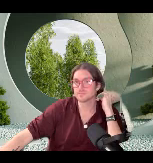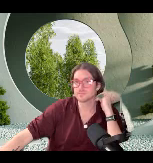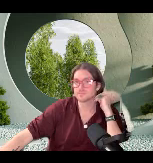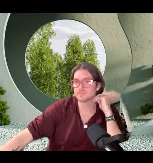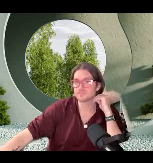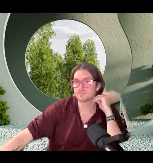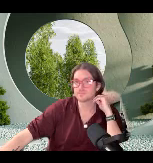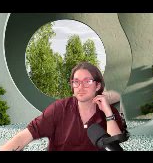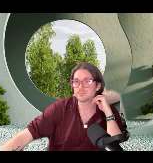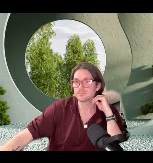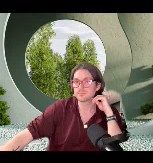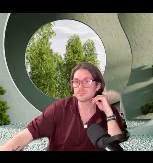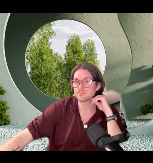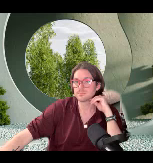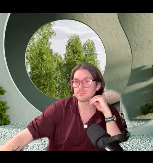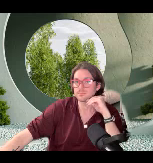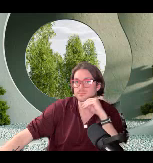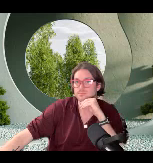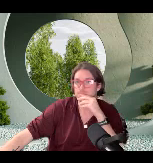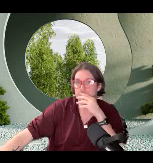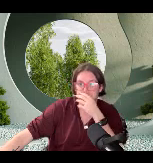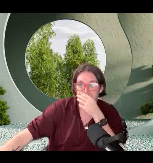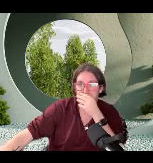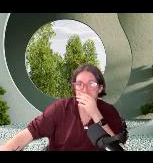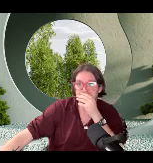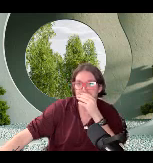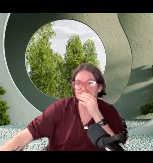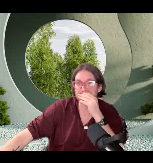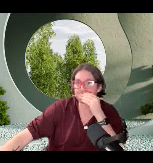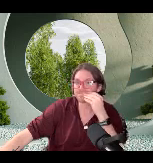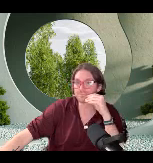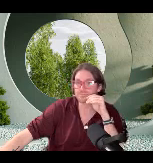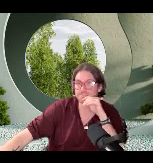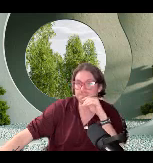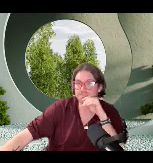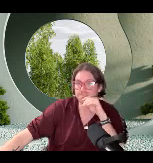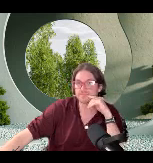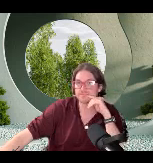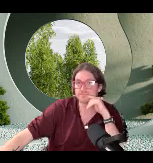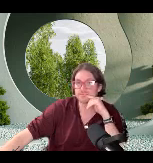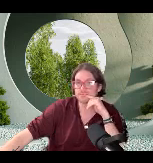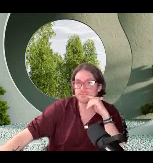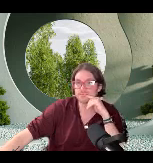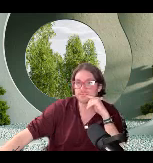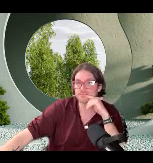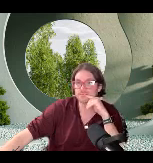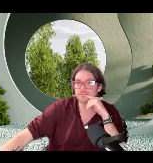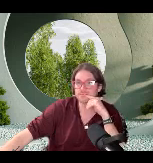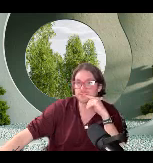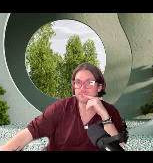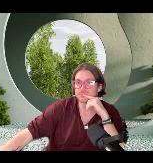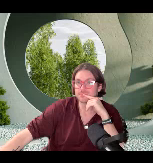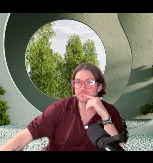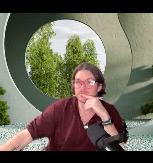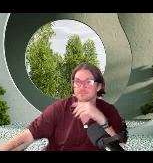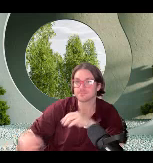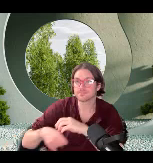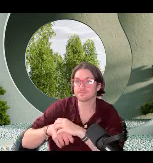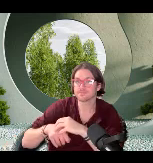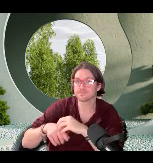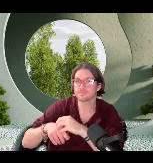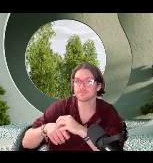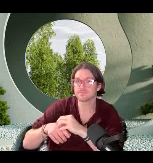right-clicking on it, and somewhere on there, you're going to see either that alt text or alt description. So if we look at this slide here,